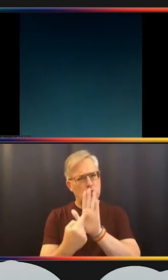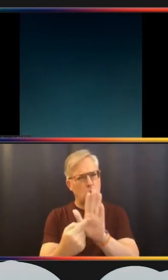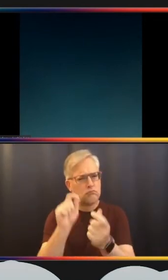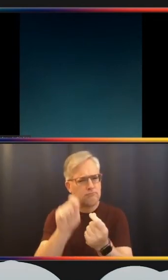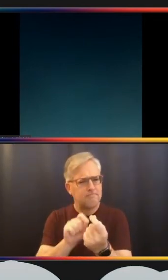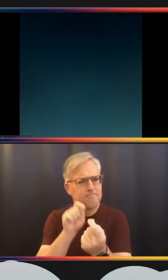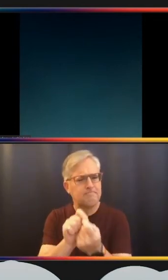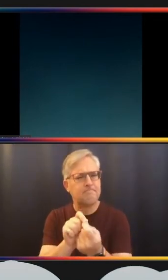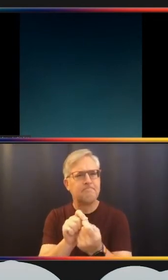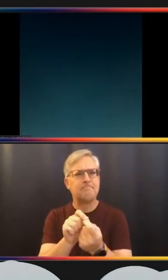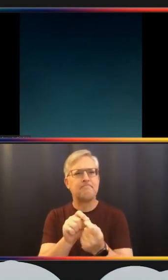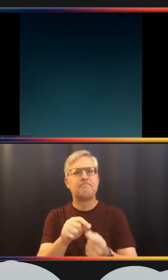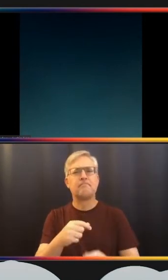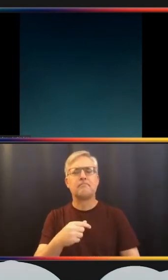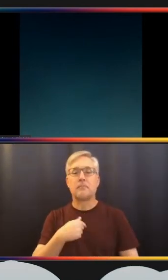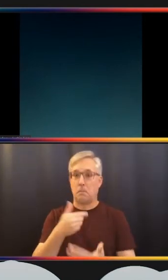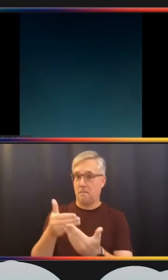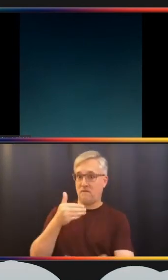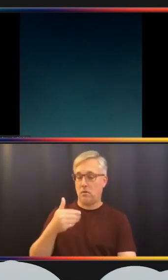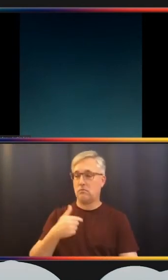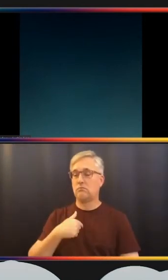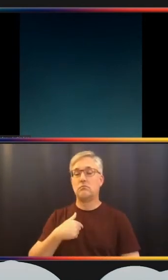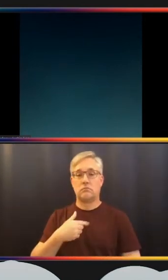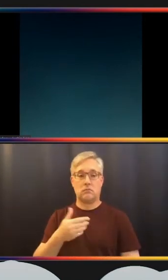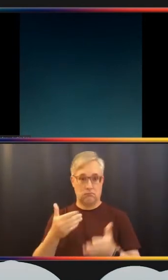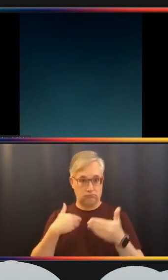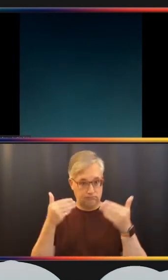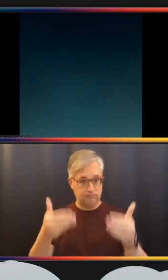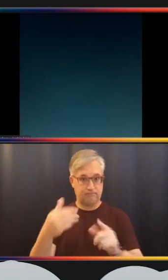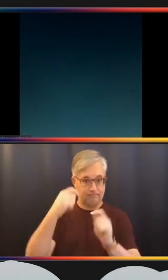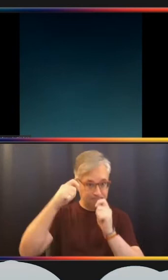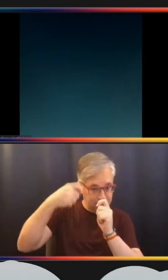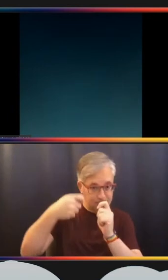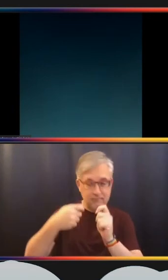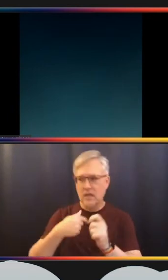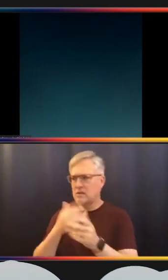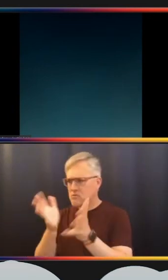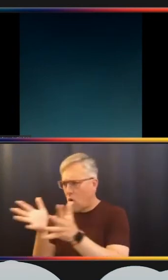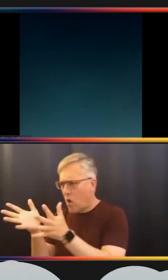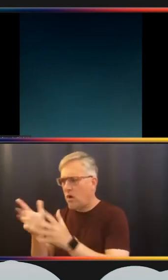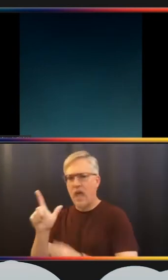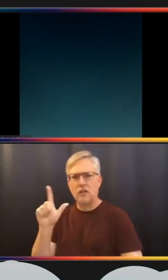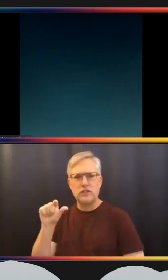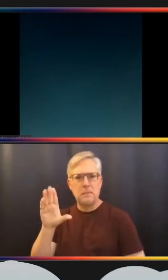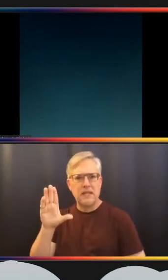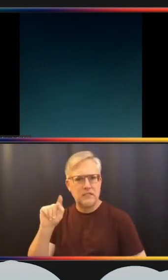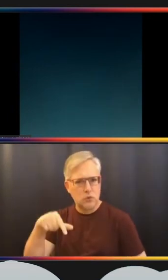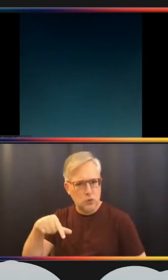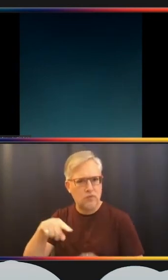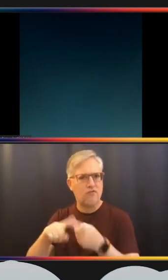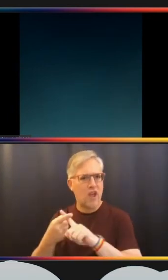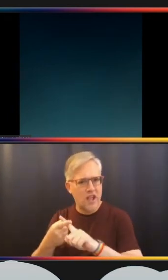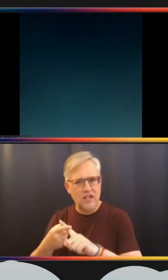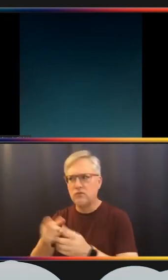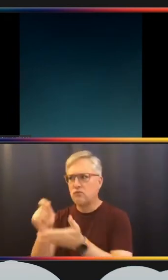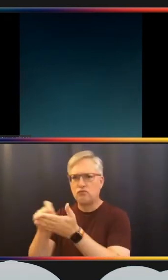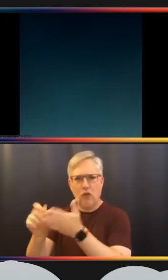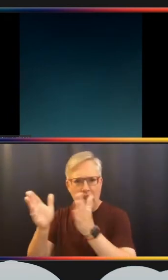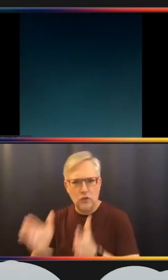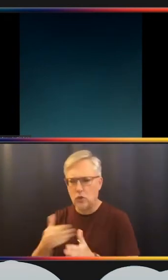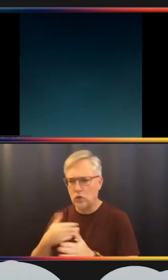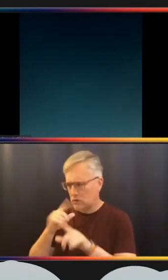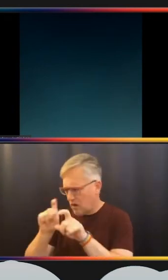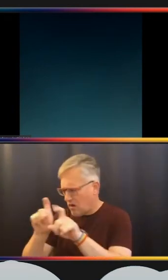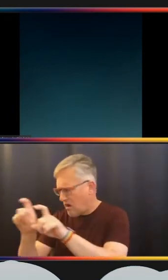had a ton of conversations with my LGBTQ friends and our LGBTQ writers about her arc and making sure that it was